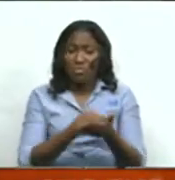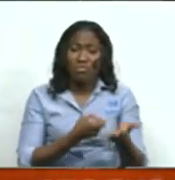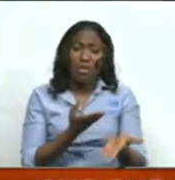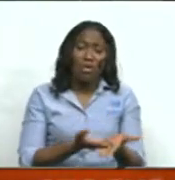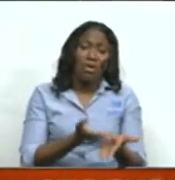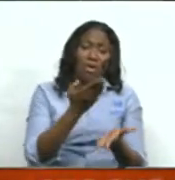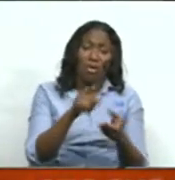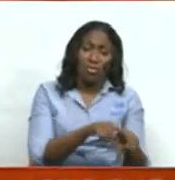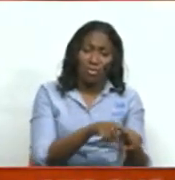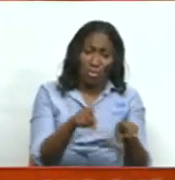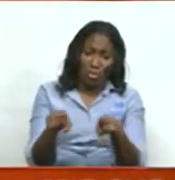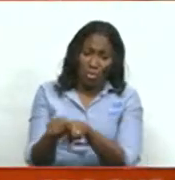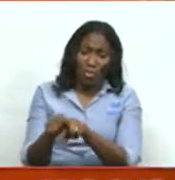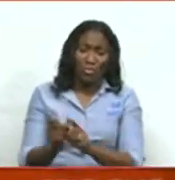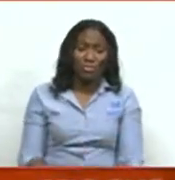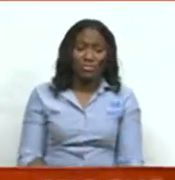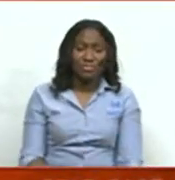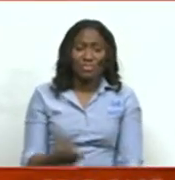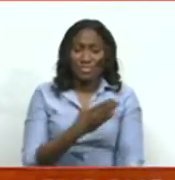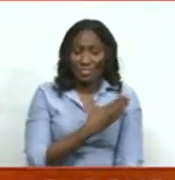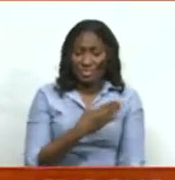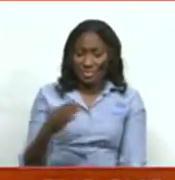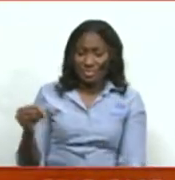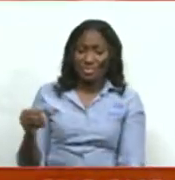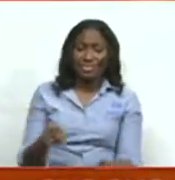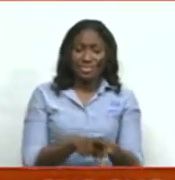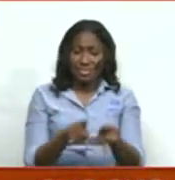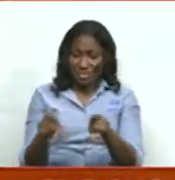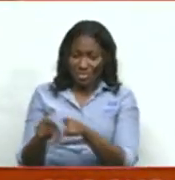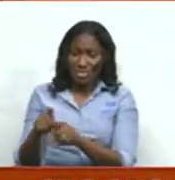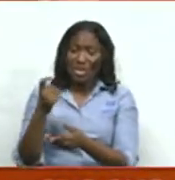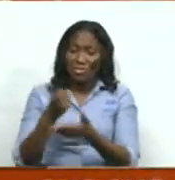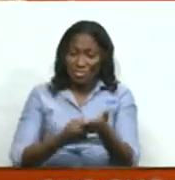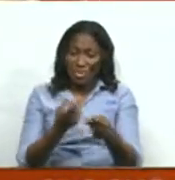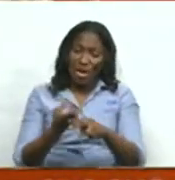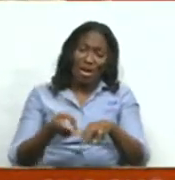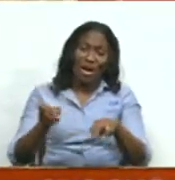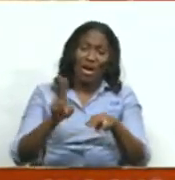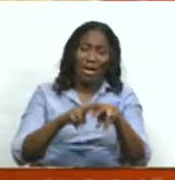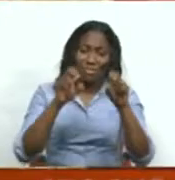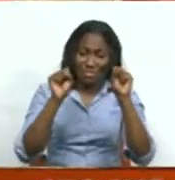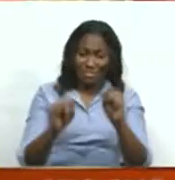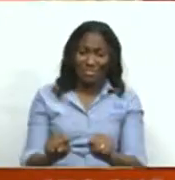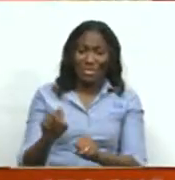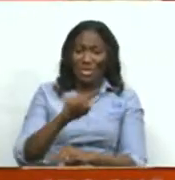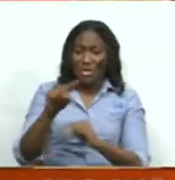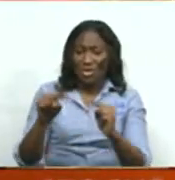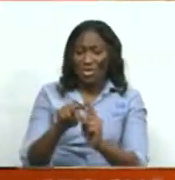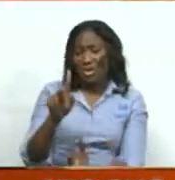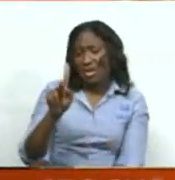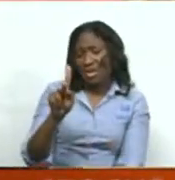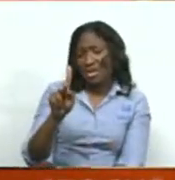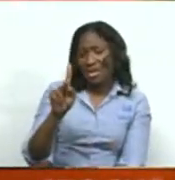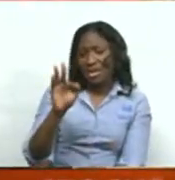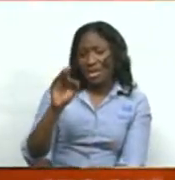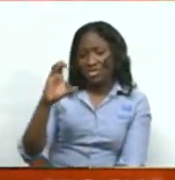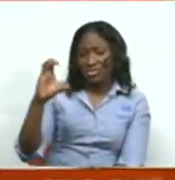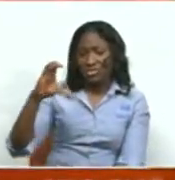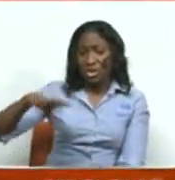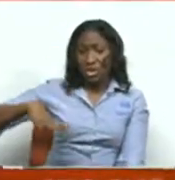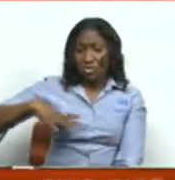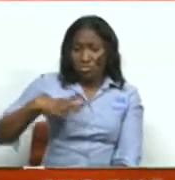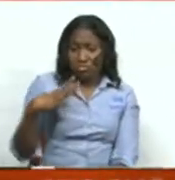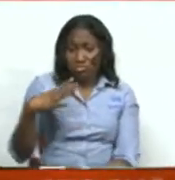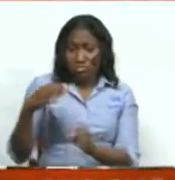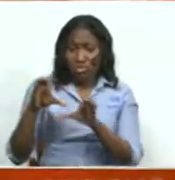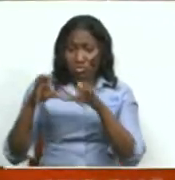about increased costs. Hardy's confirmation of the price increase came one day after KFC's parent group, Prestige Holdings, announced